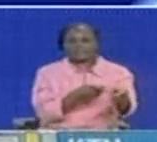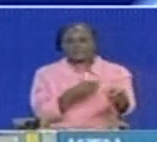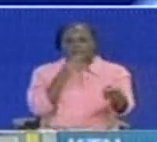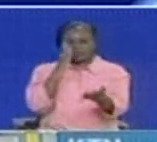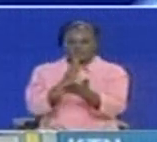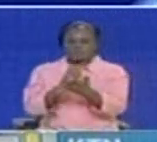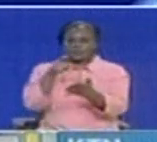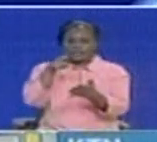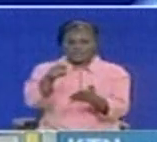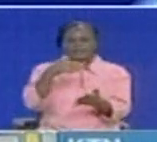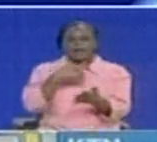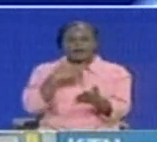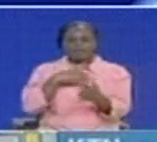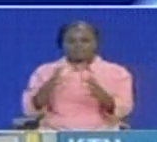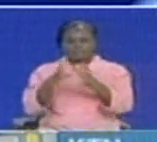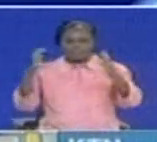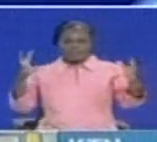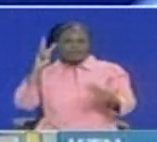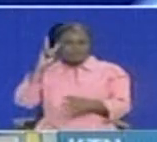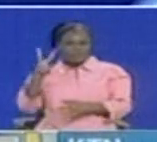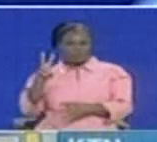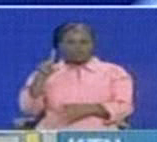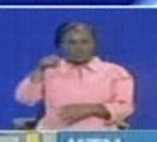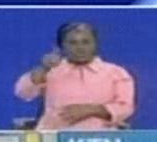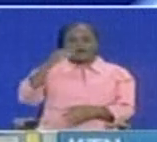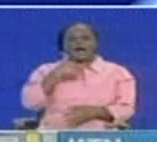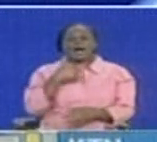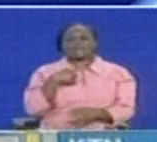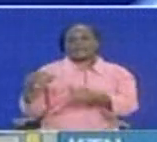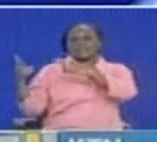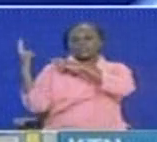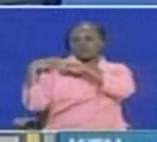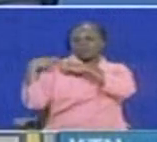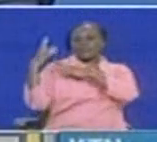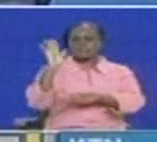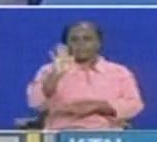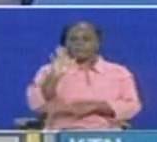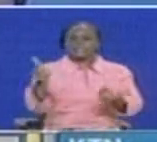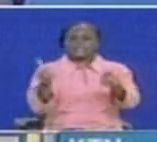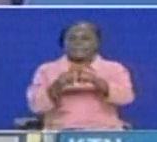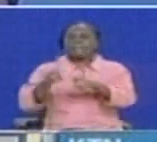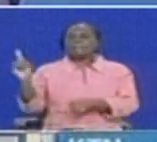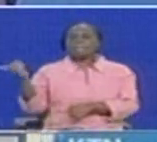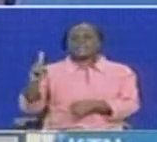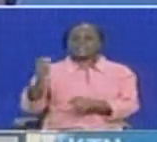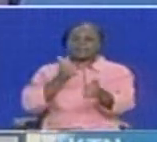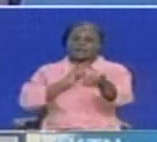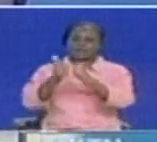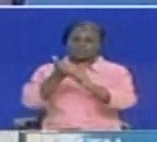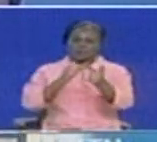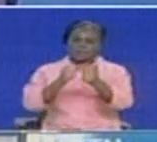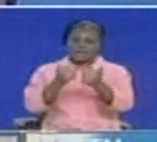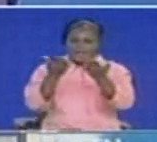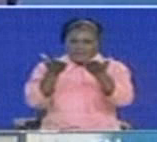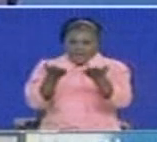sure this is fitting into a broader vision you have in your docket. As Cabinet Secretary for Sports, Culture and the Arts.